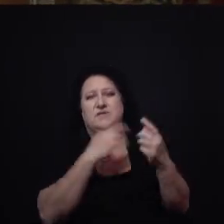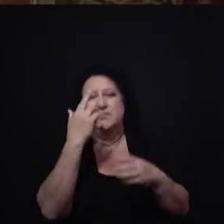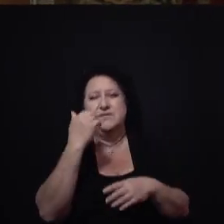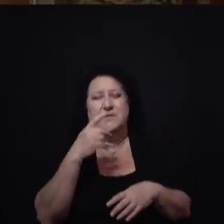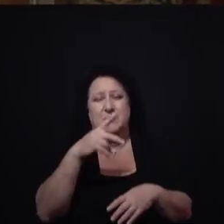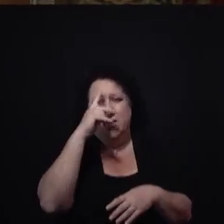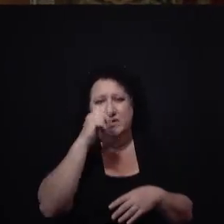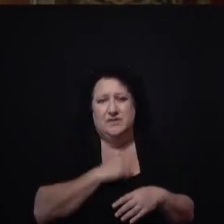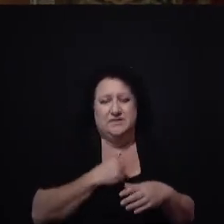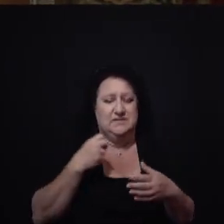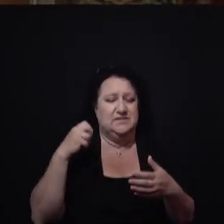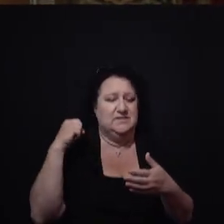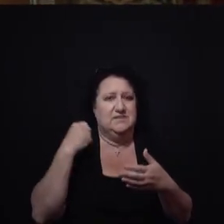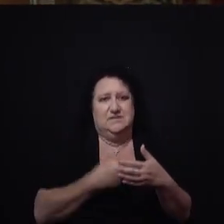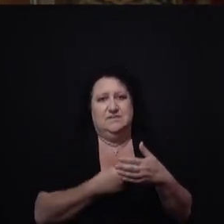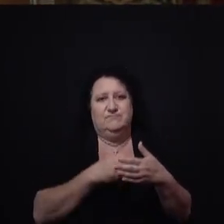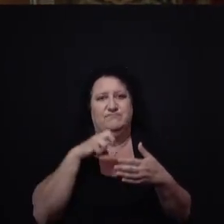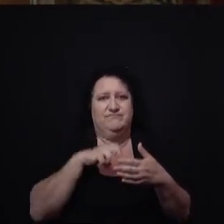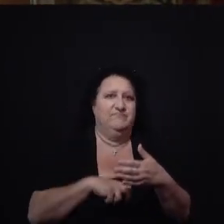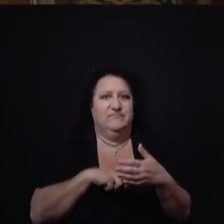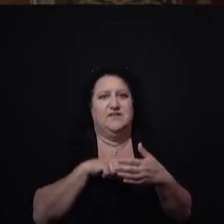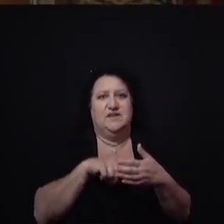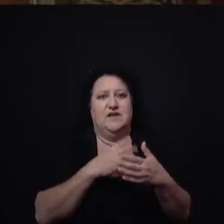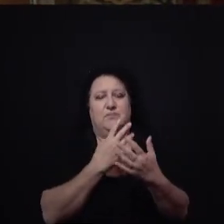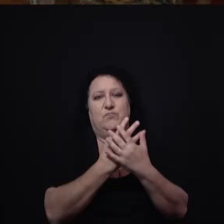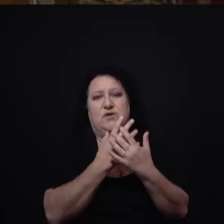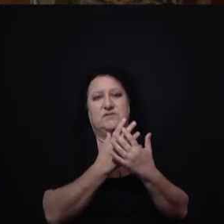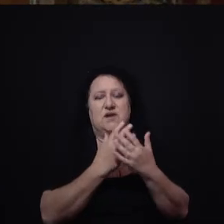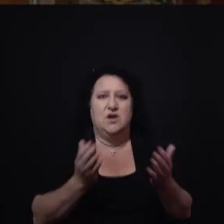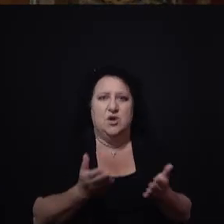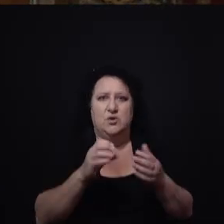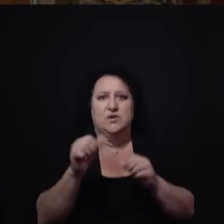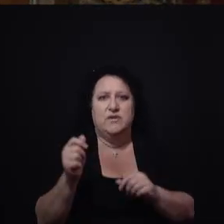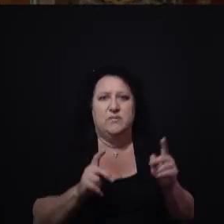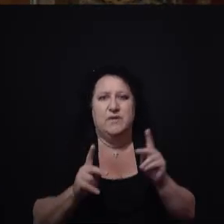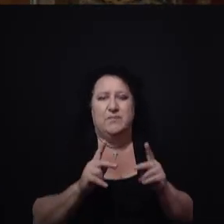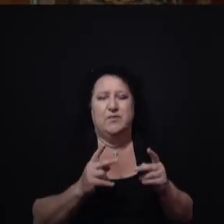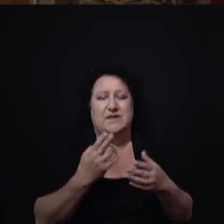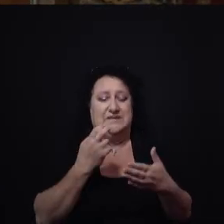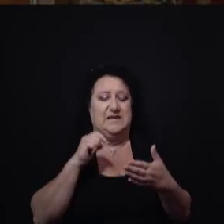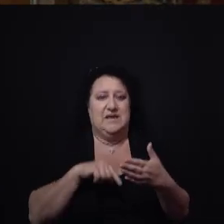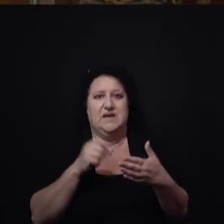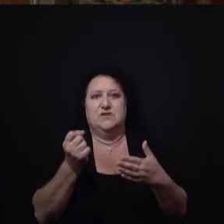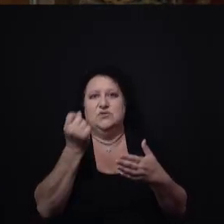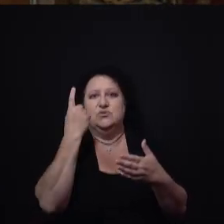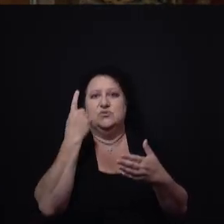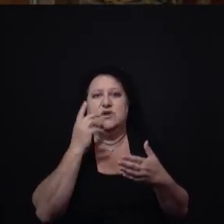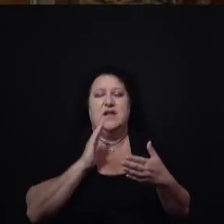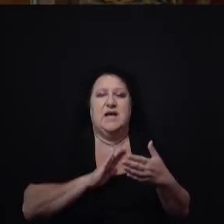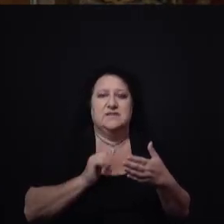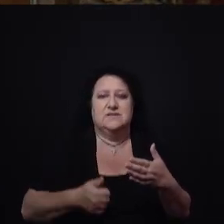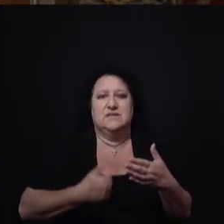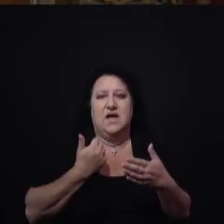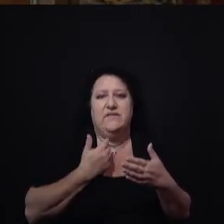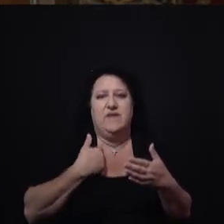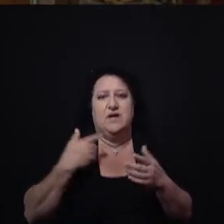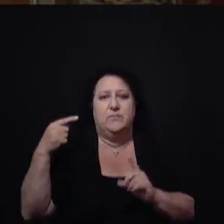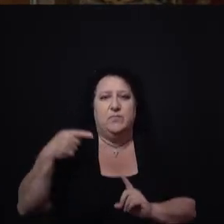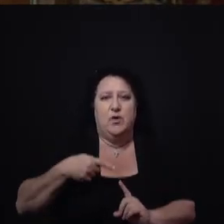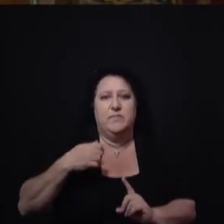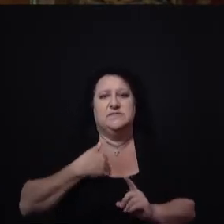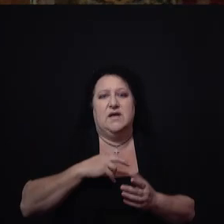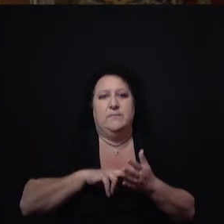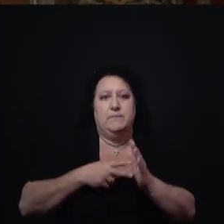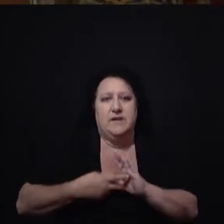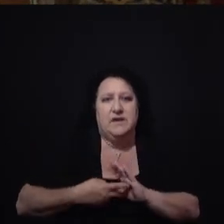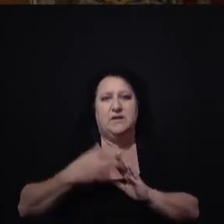free. It's because he understood that his life had purpose and meaning and value because it was part of God's